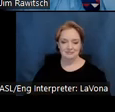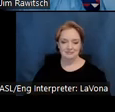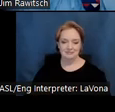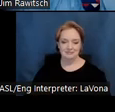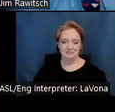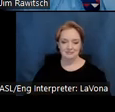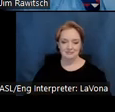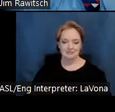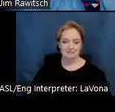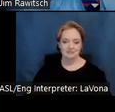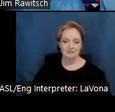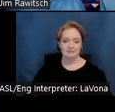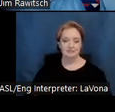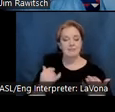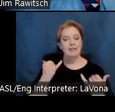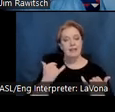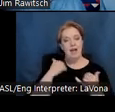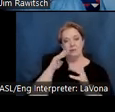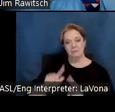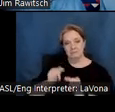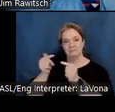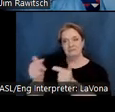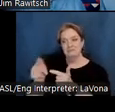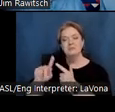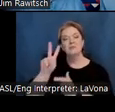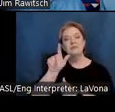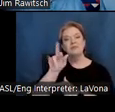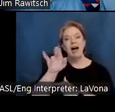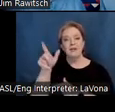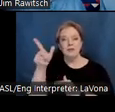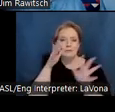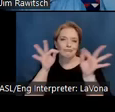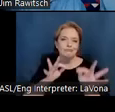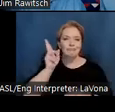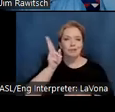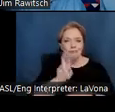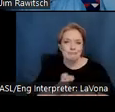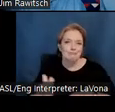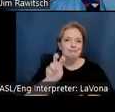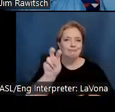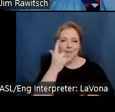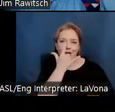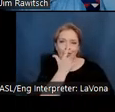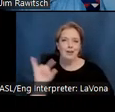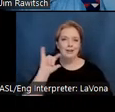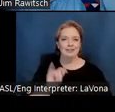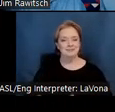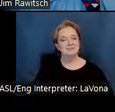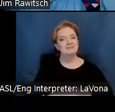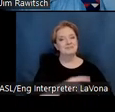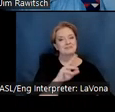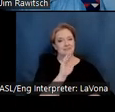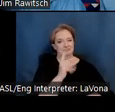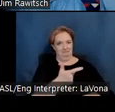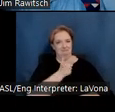like to invite Valerie to share her recommendations when traveling in this area. Thank you, Mackenzie, to you and everyone